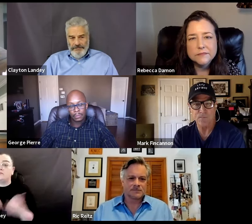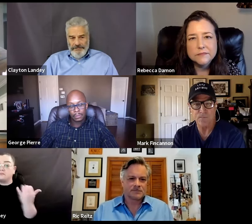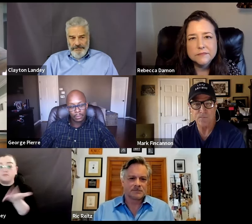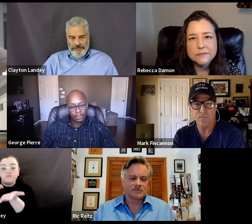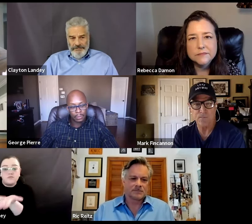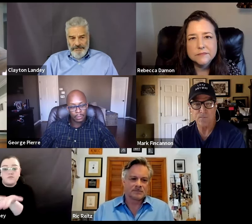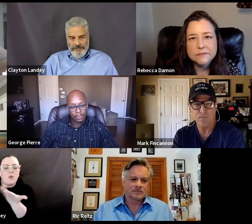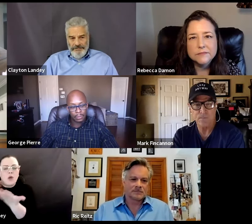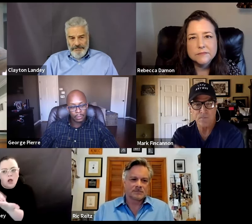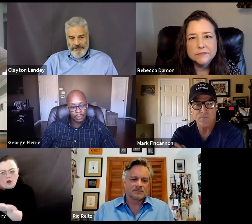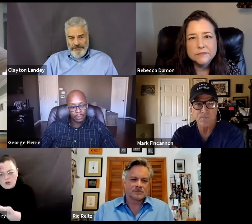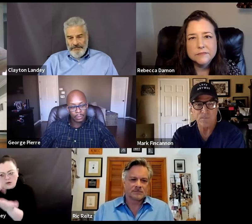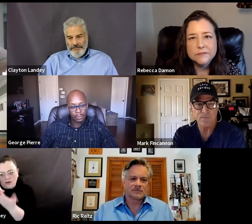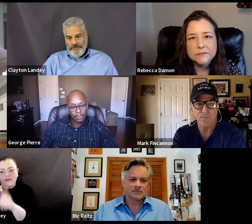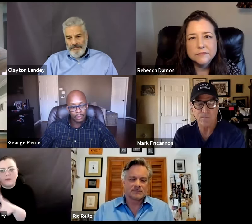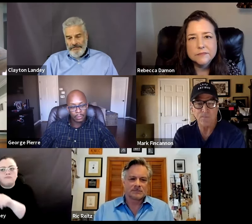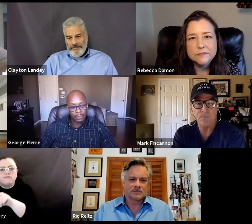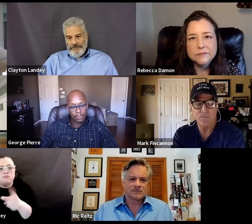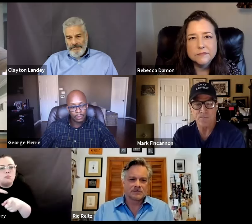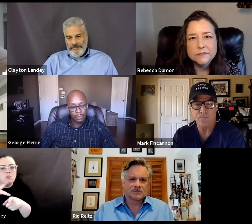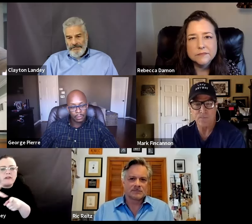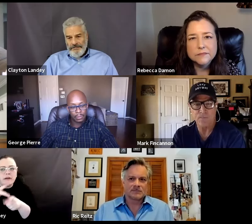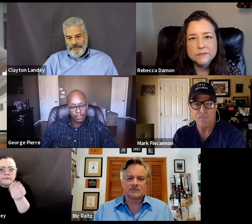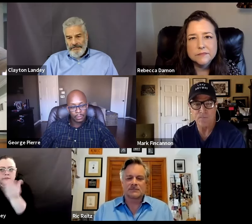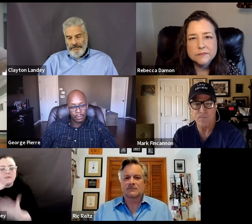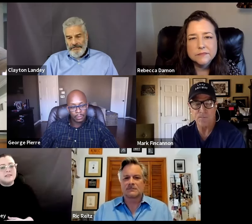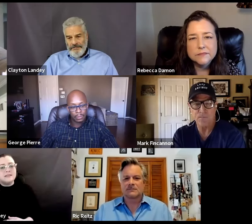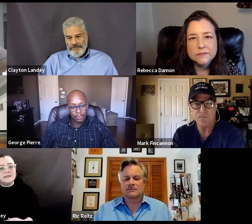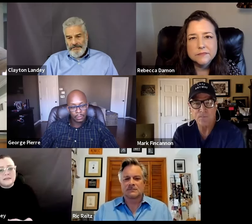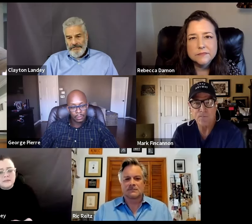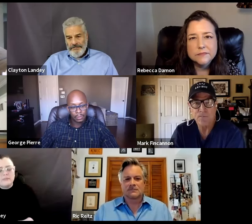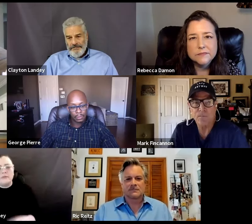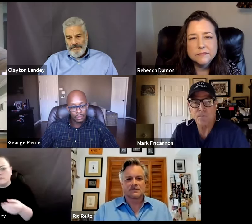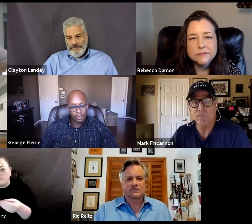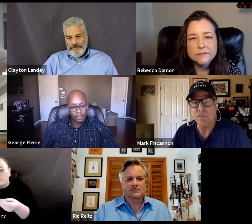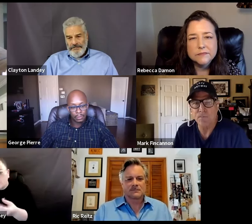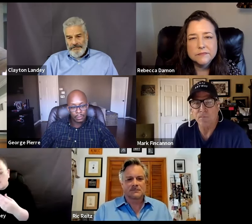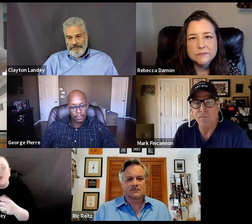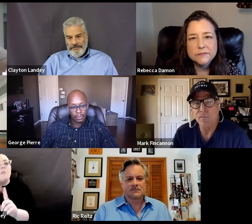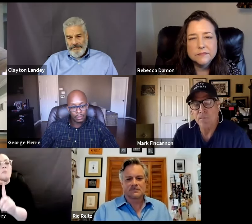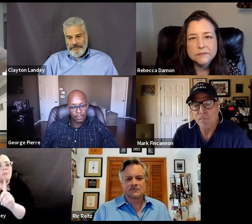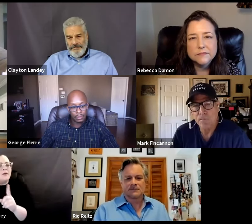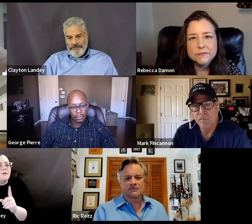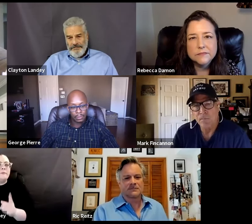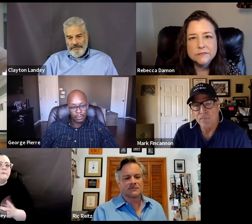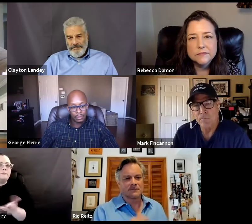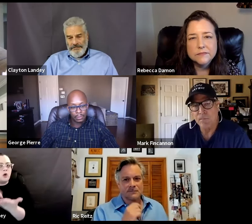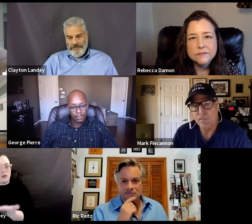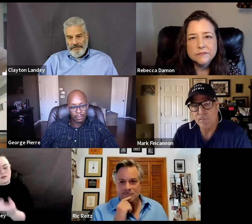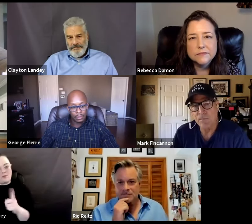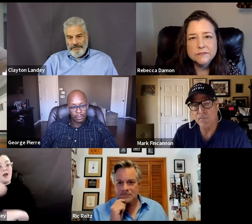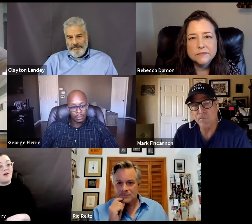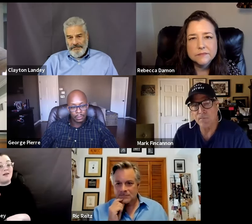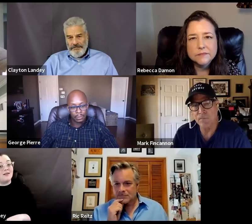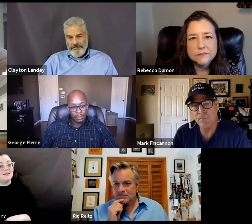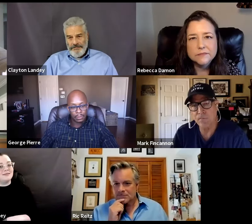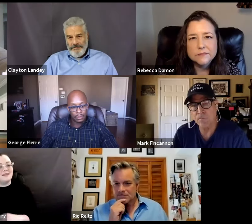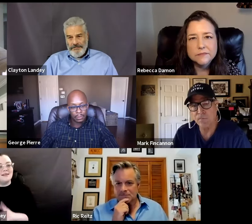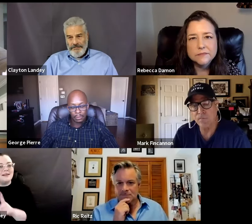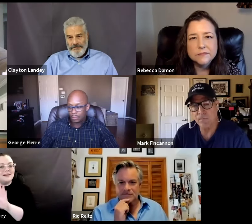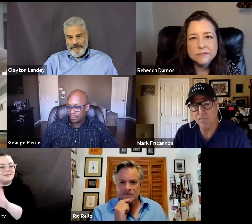learned by professionals in the market. And we will also get a sense of what casting directors are looking for when they're identifying talent